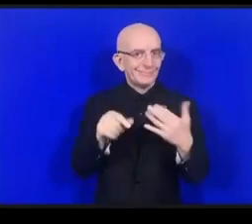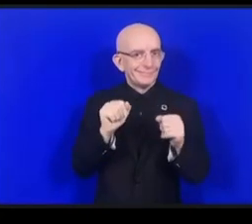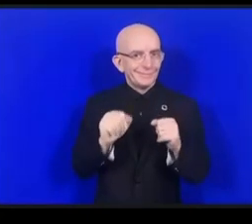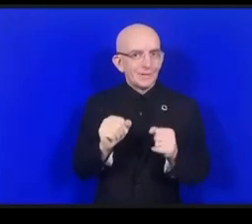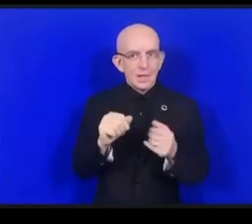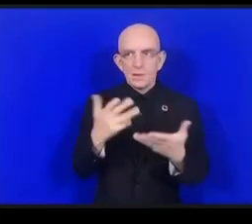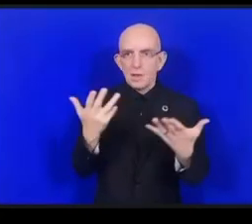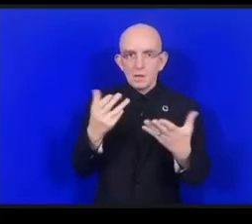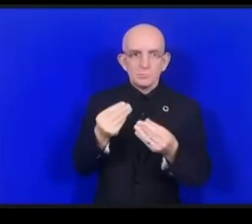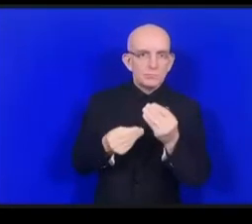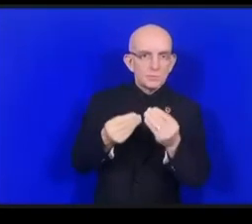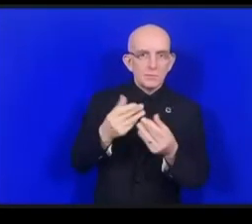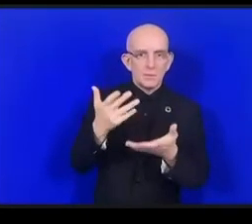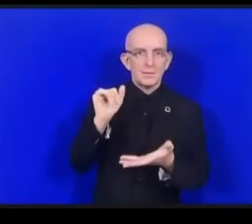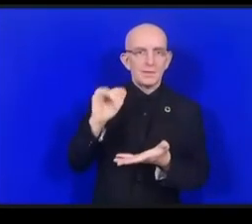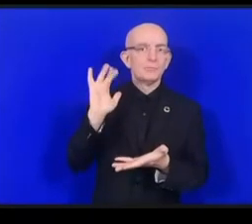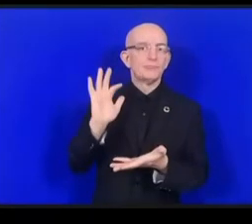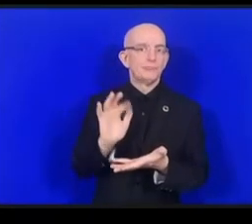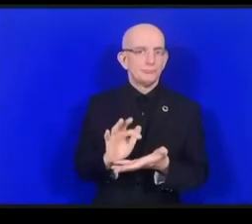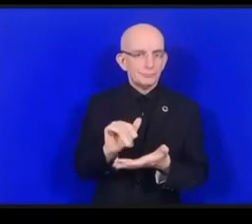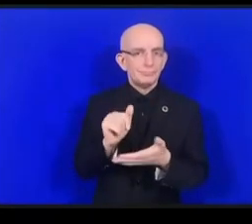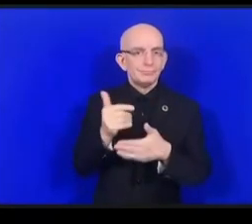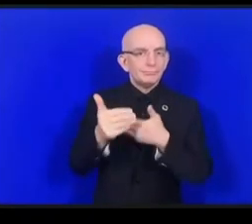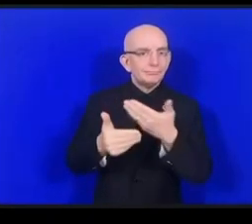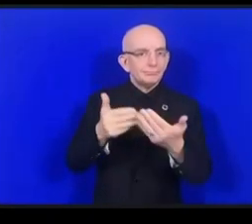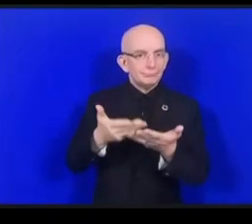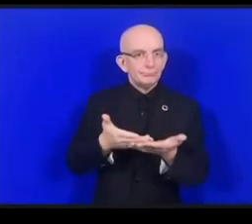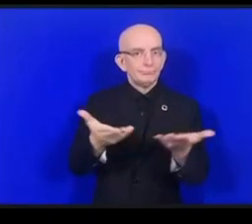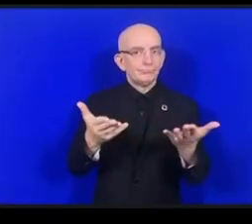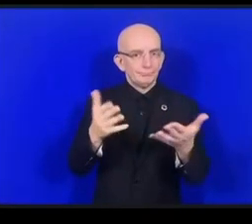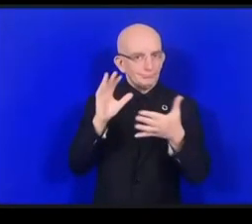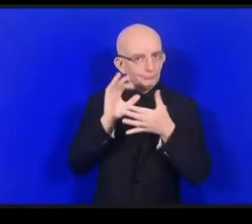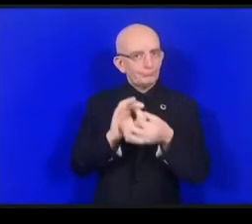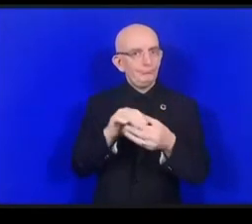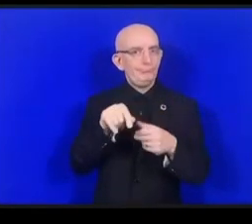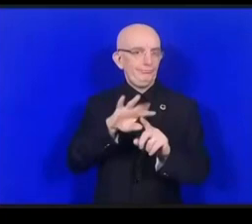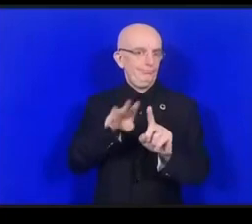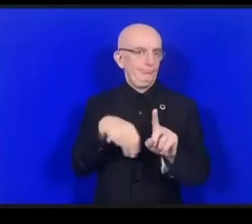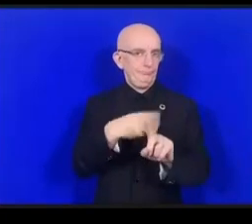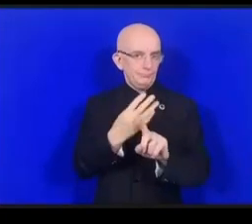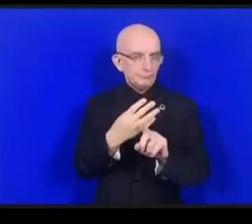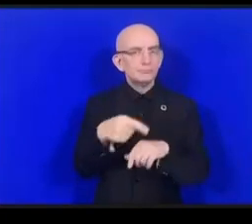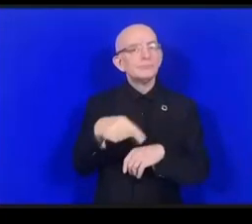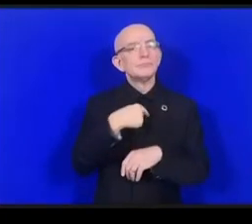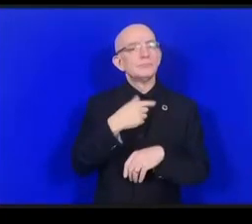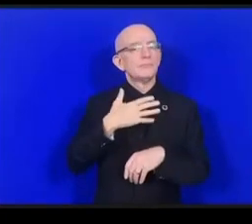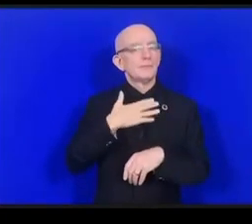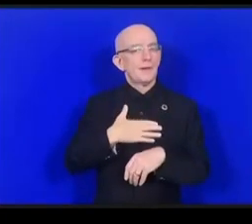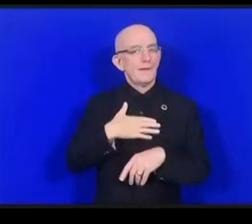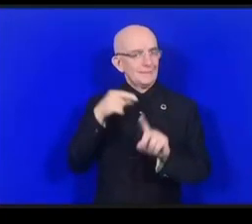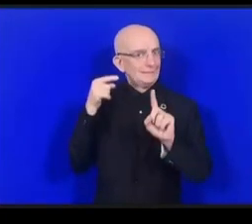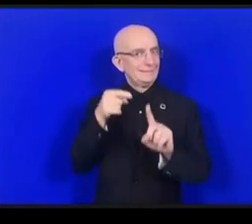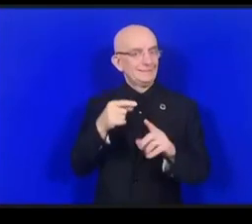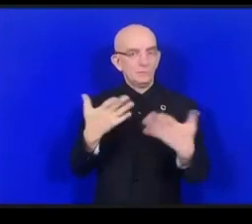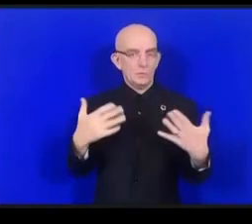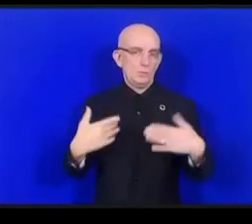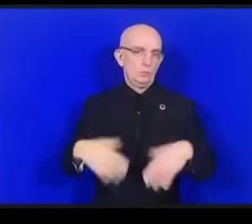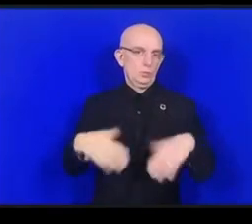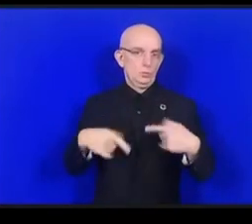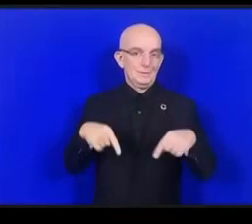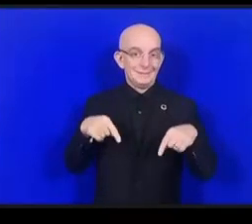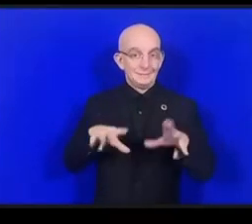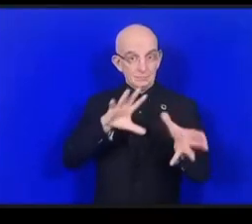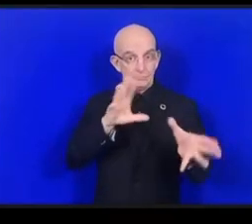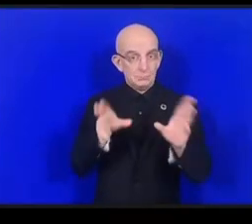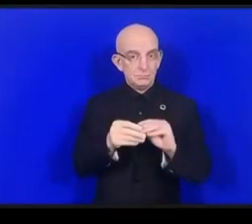just emphasize how important that the whole and open piece is of this. We have so many examples from the